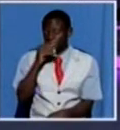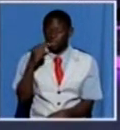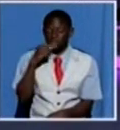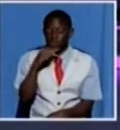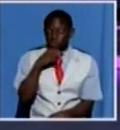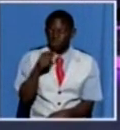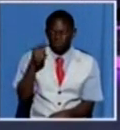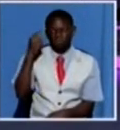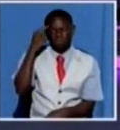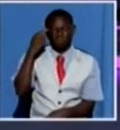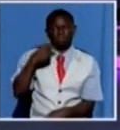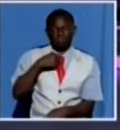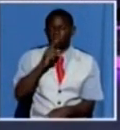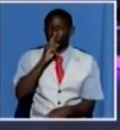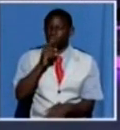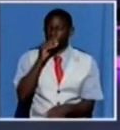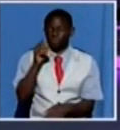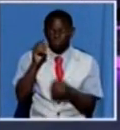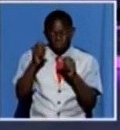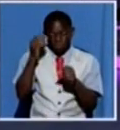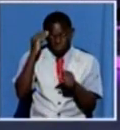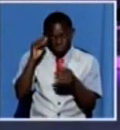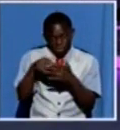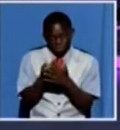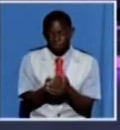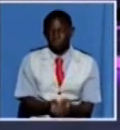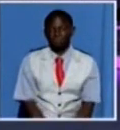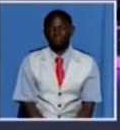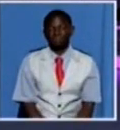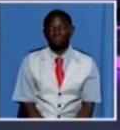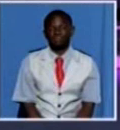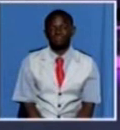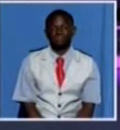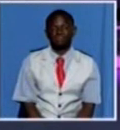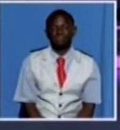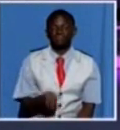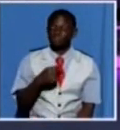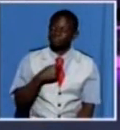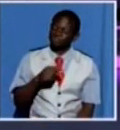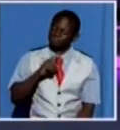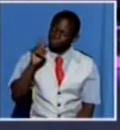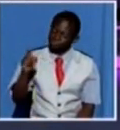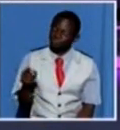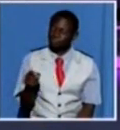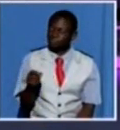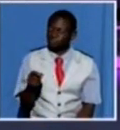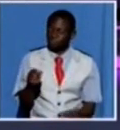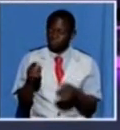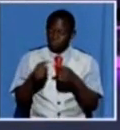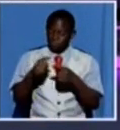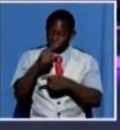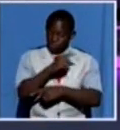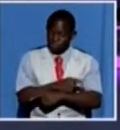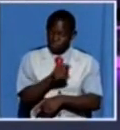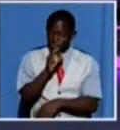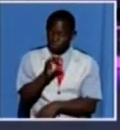of what is fake? I want you to answer me. How would you know that today Franklin Tembo Jr. is going